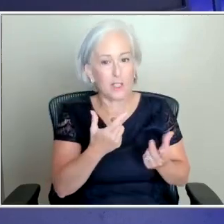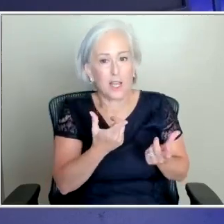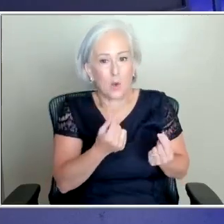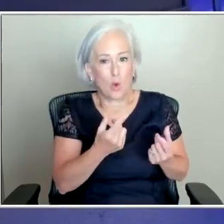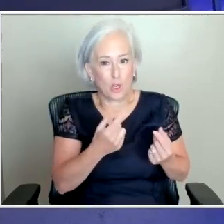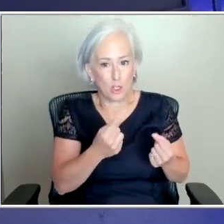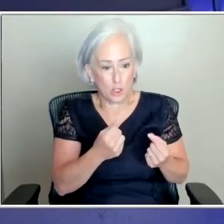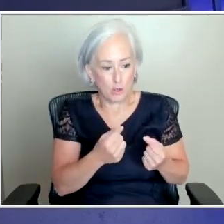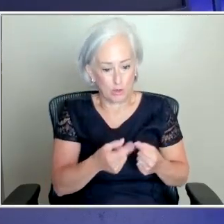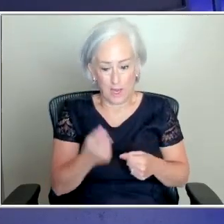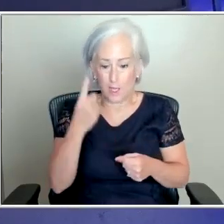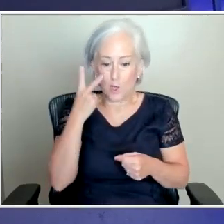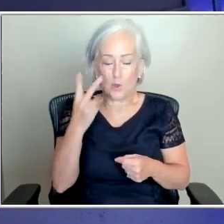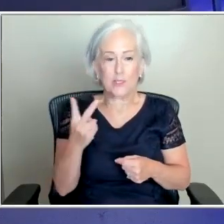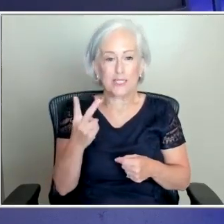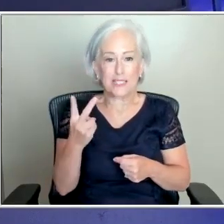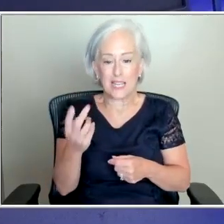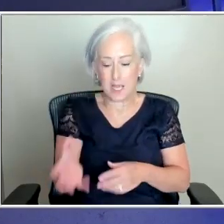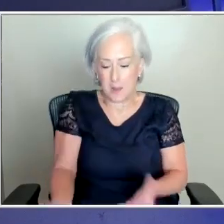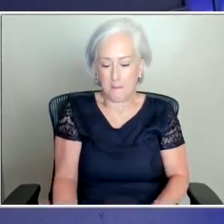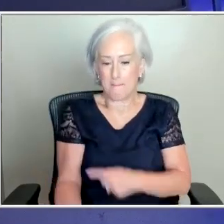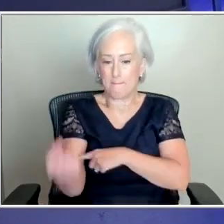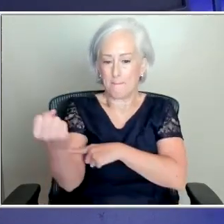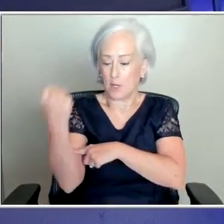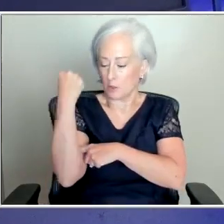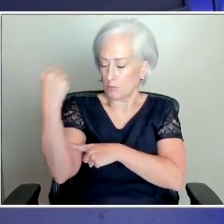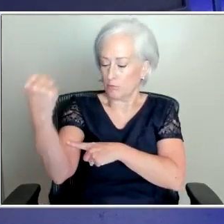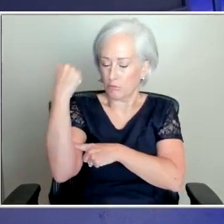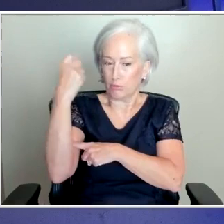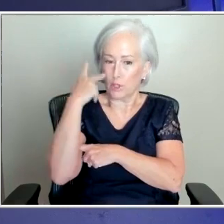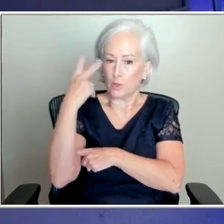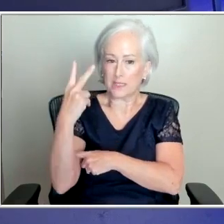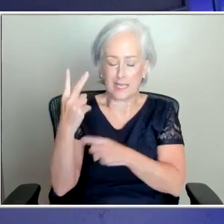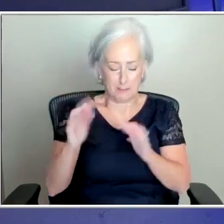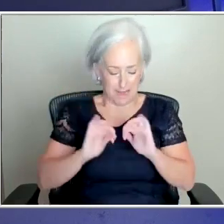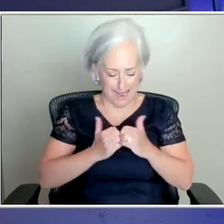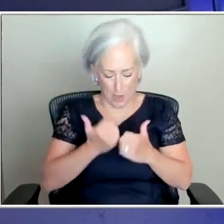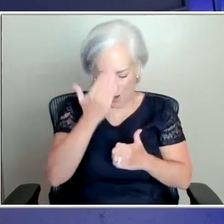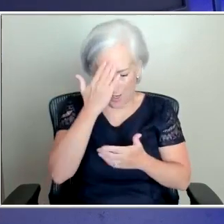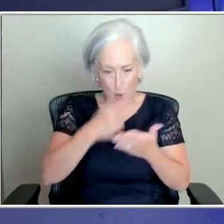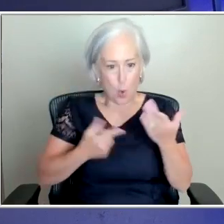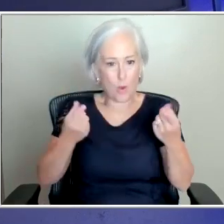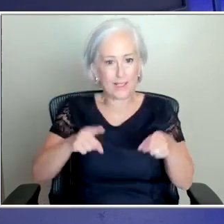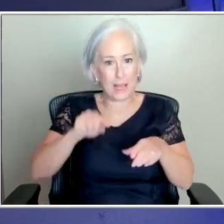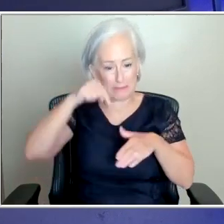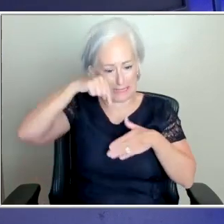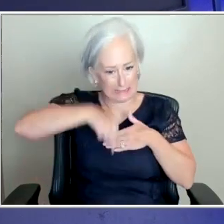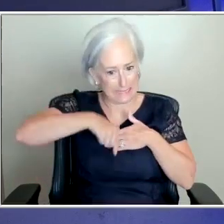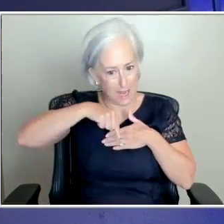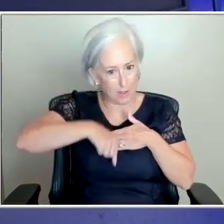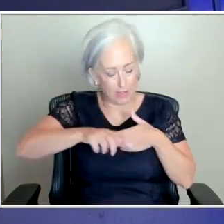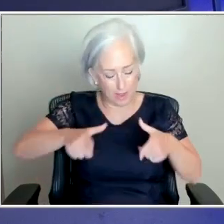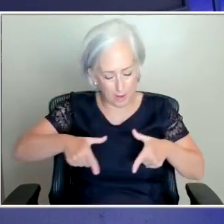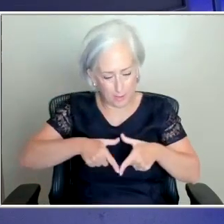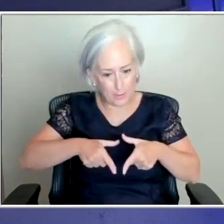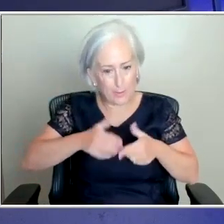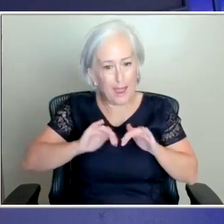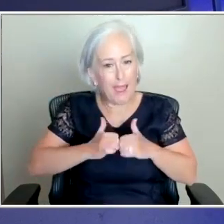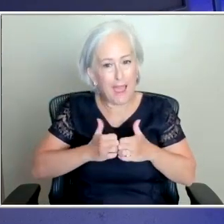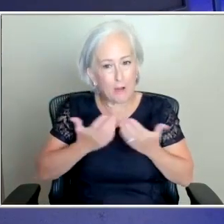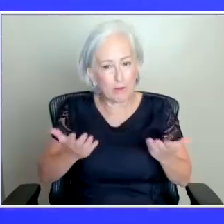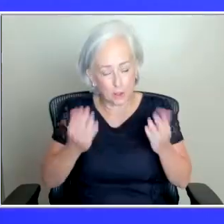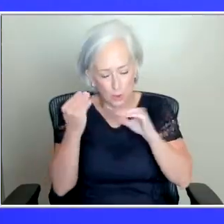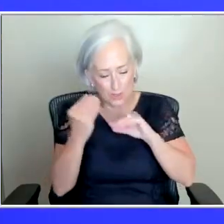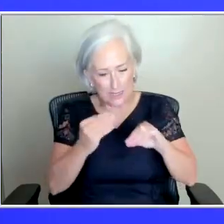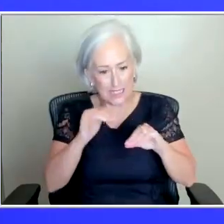that muscle coming out. Not always easy to see down there. So how do you know that people are doing it right? How do you teach that muscle? So